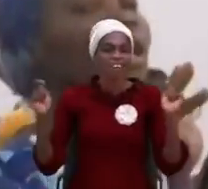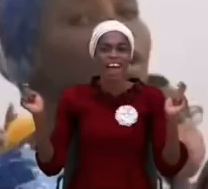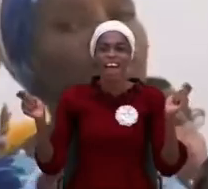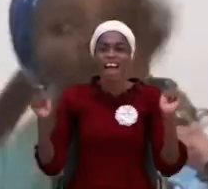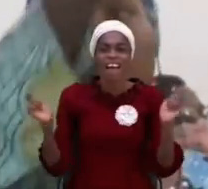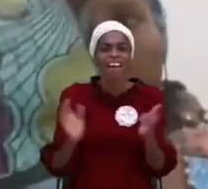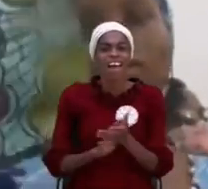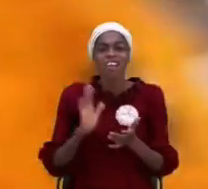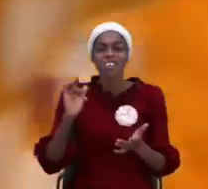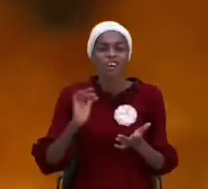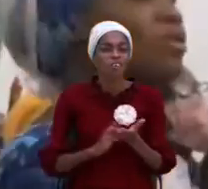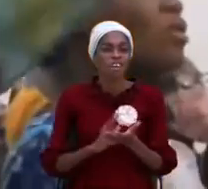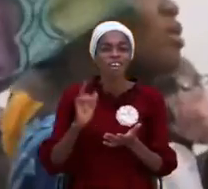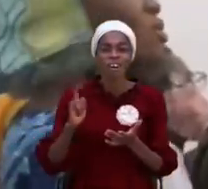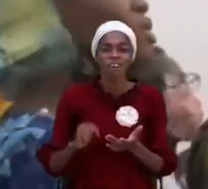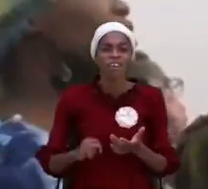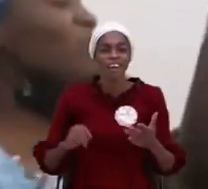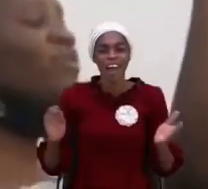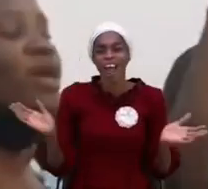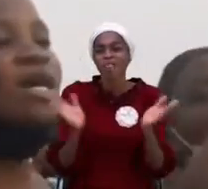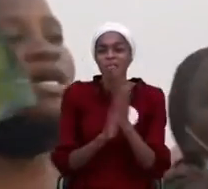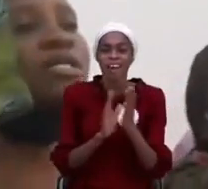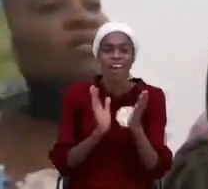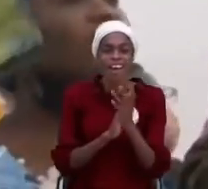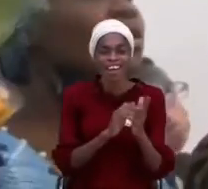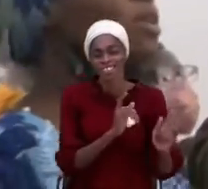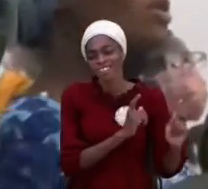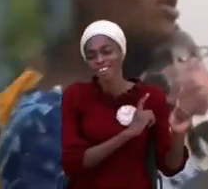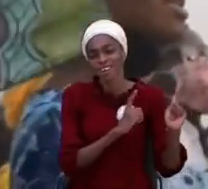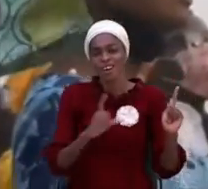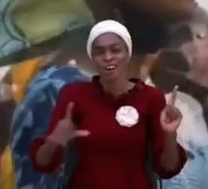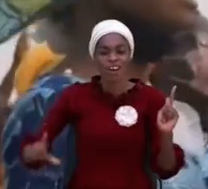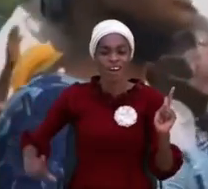Hallelujah. Glory, glory. Praise the